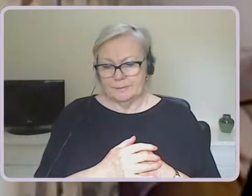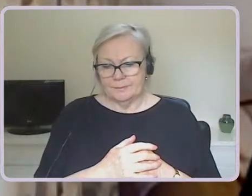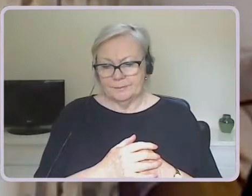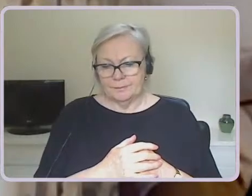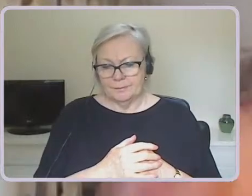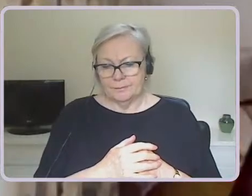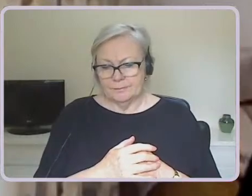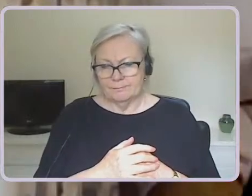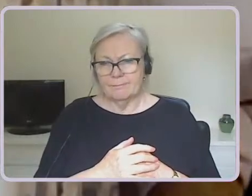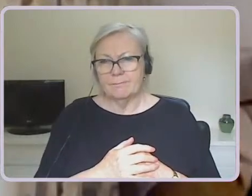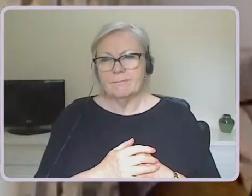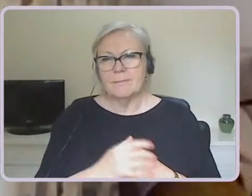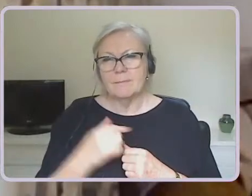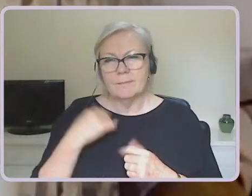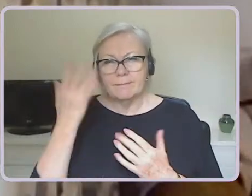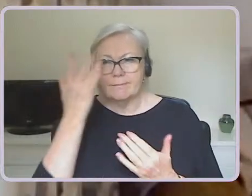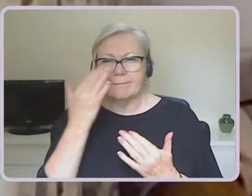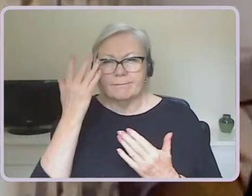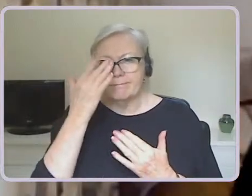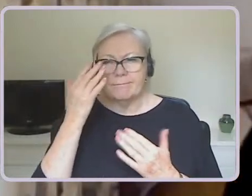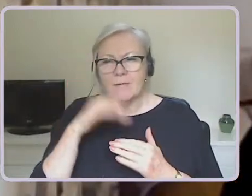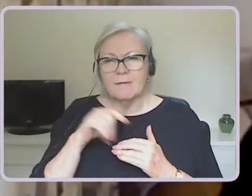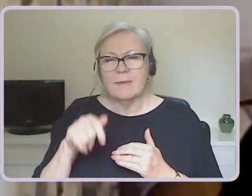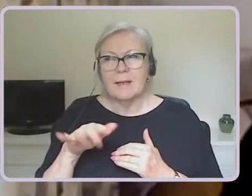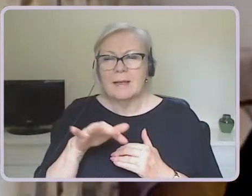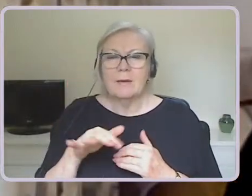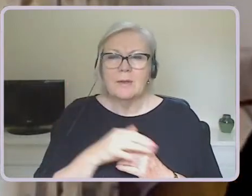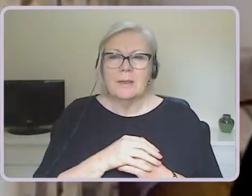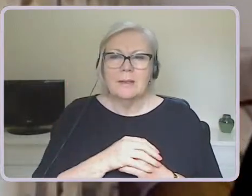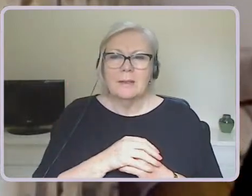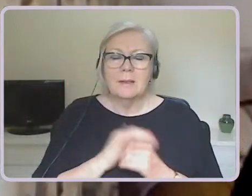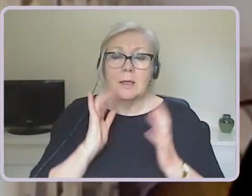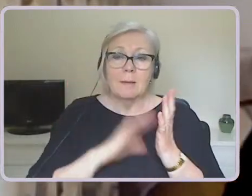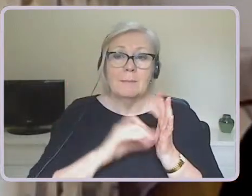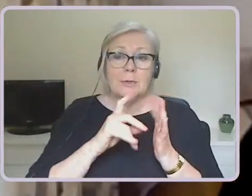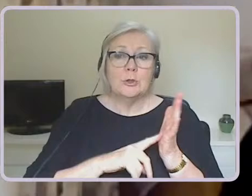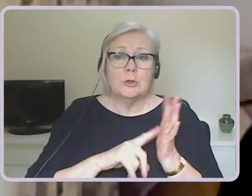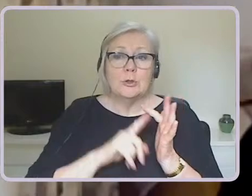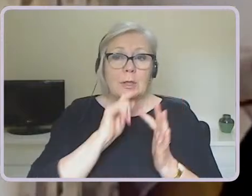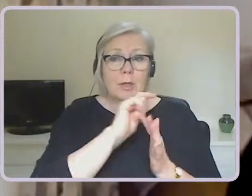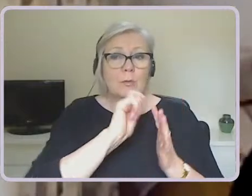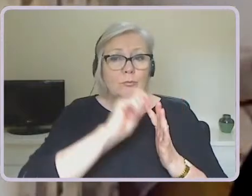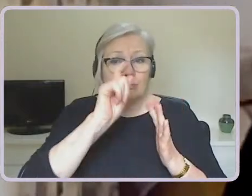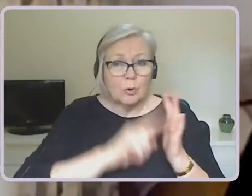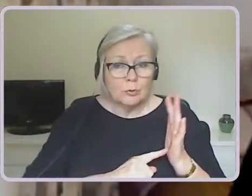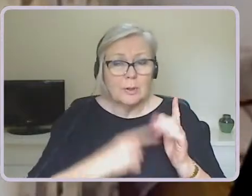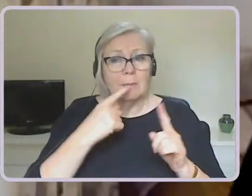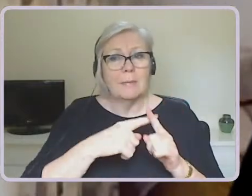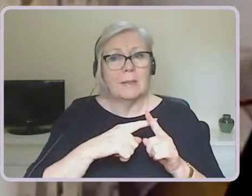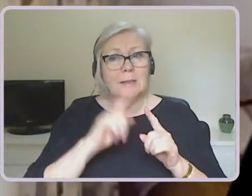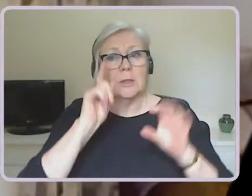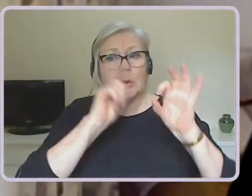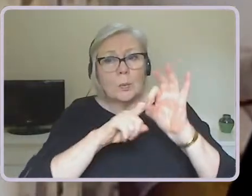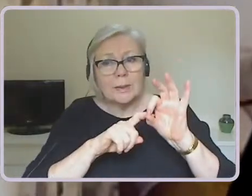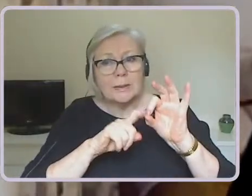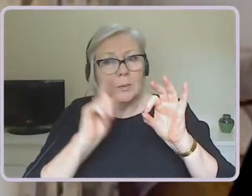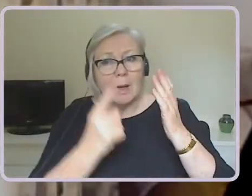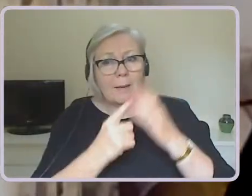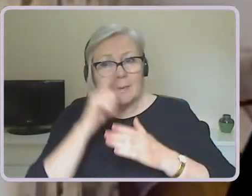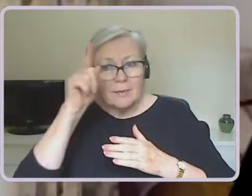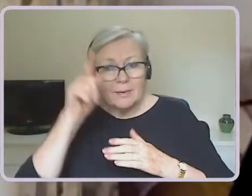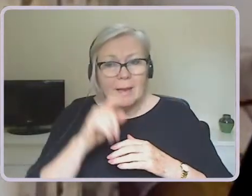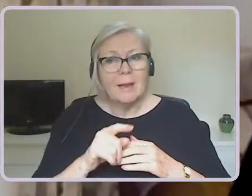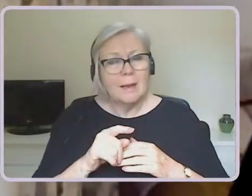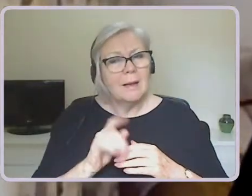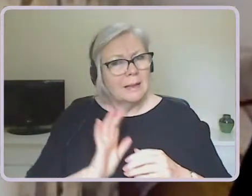thinking about. So I was really interested in the project that Michelle is doing and what Queensland has been doing. So there's some of